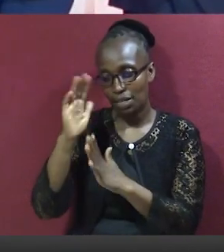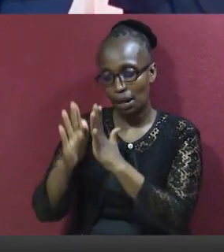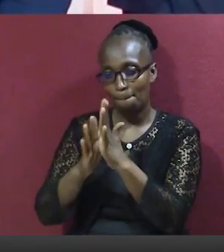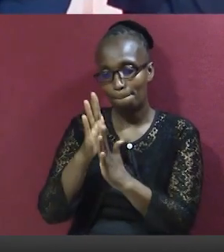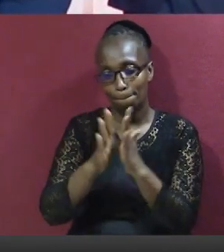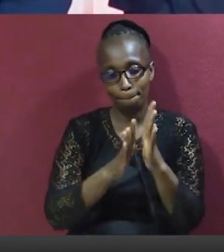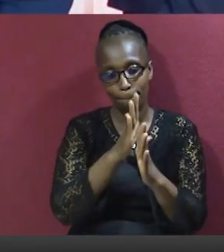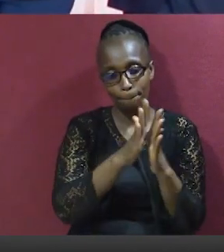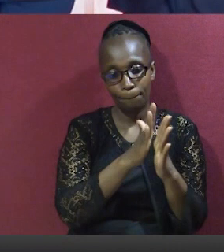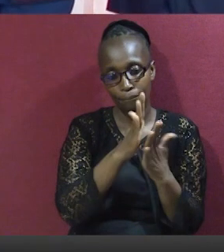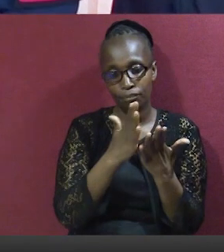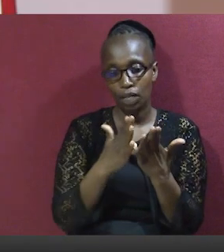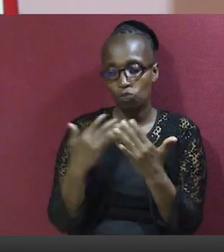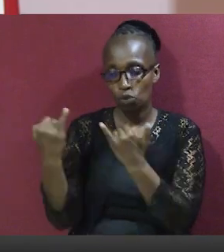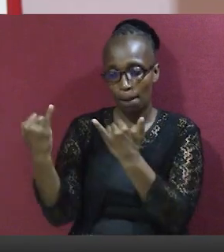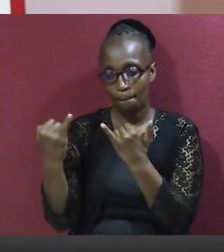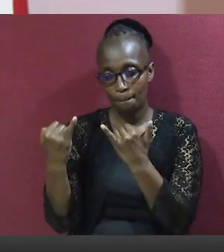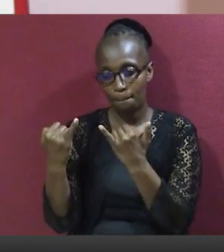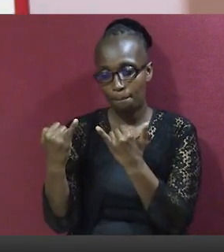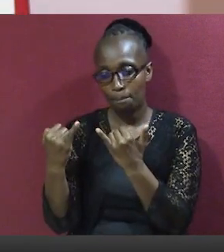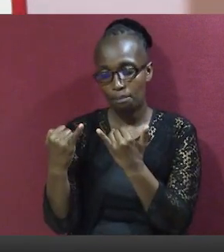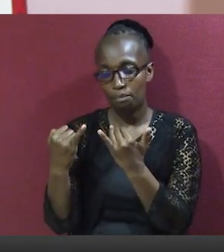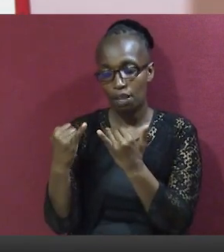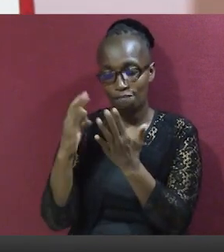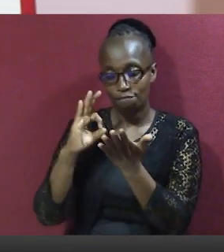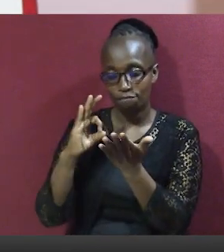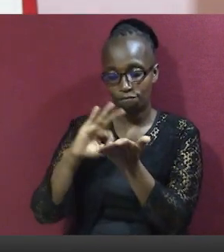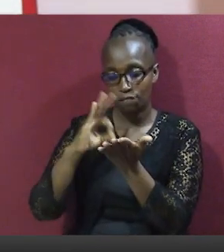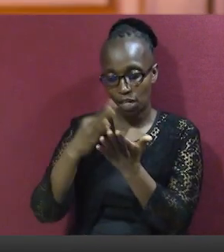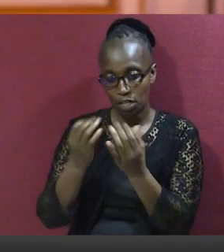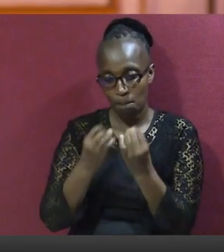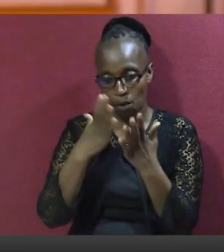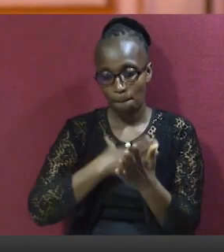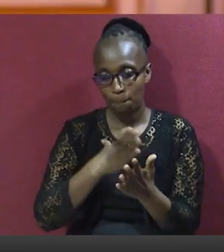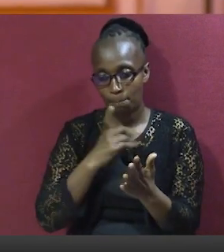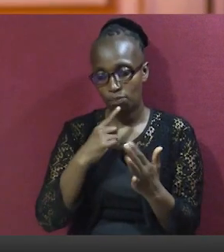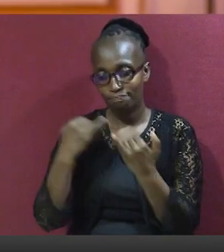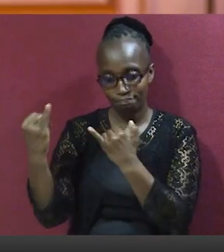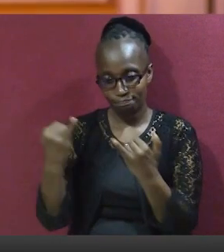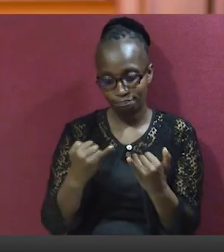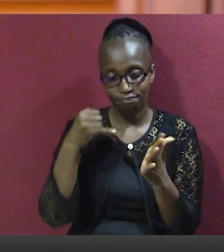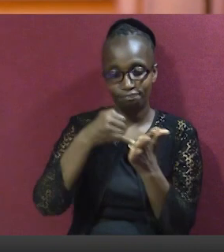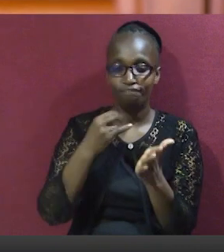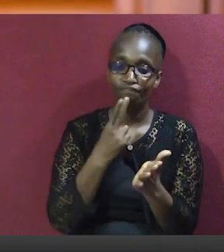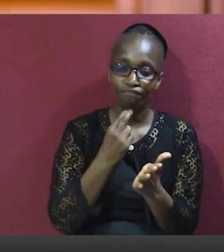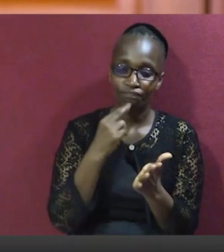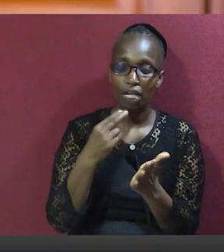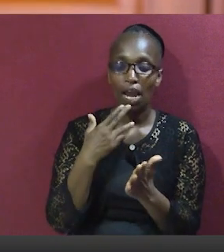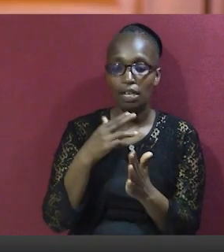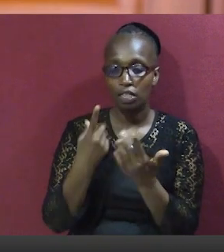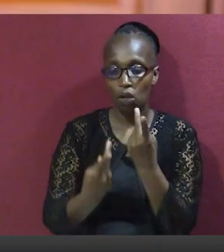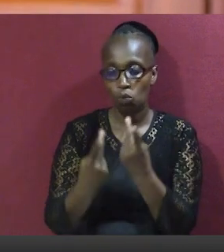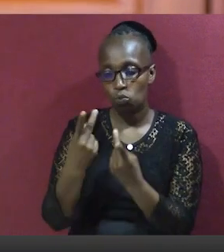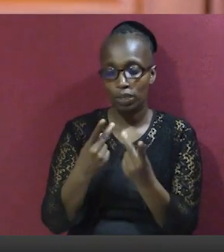mitano ijayo, serikali inapania kukata gharama ya uagizaji wa bidhaa tofauti ikiwemo sukari, mafuta ya